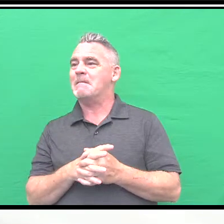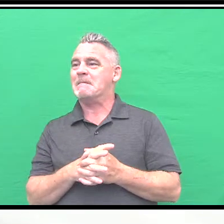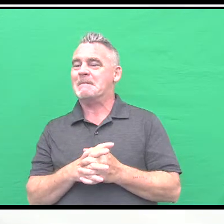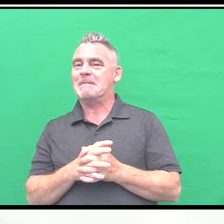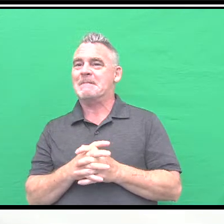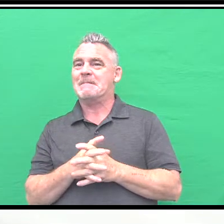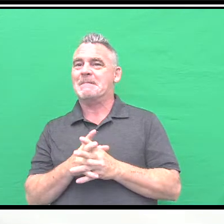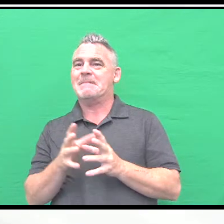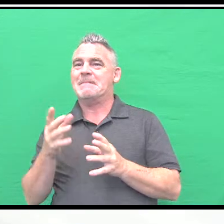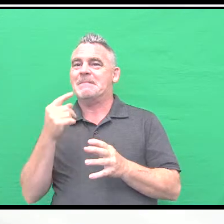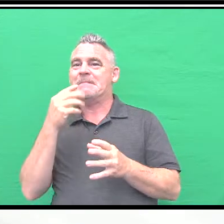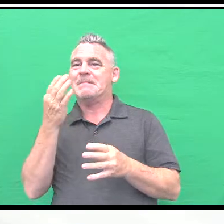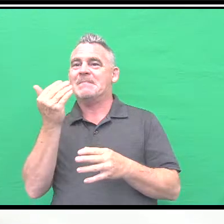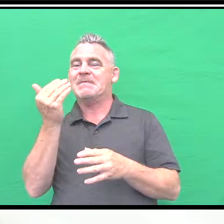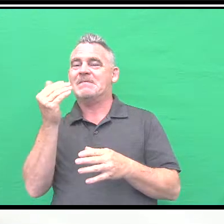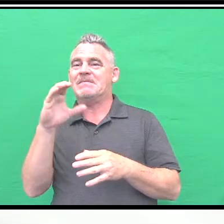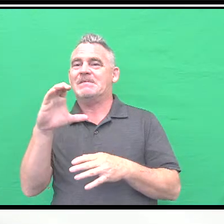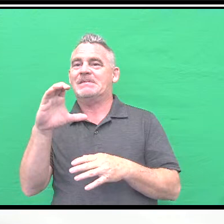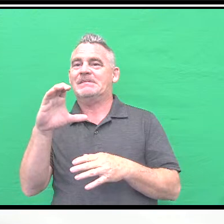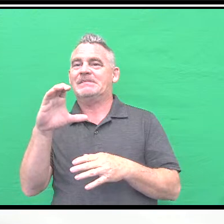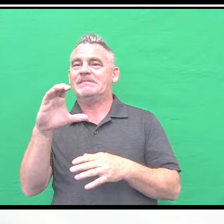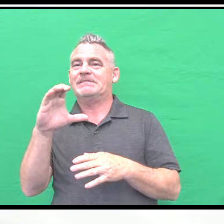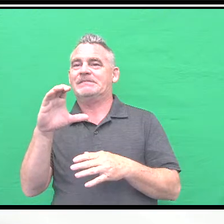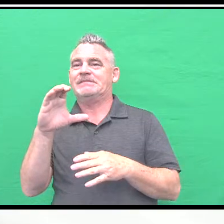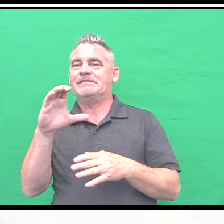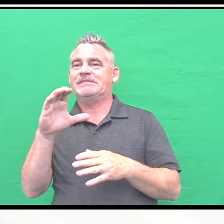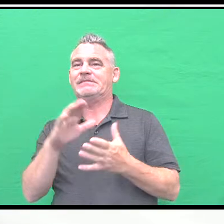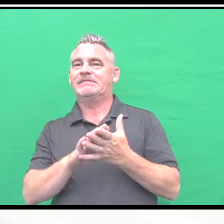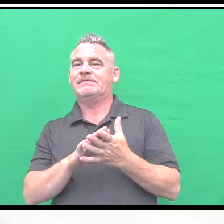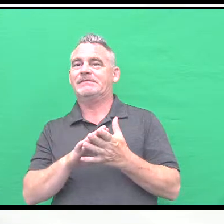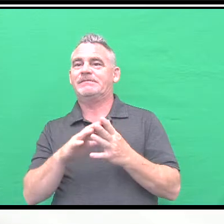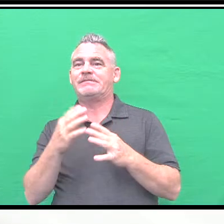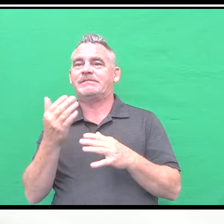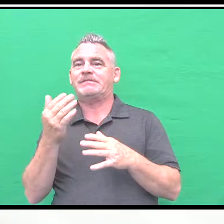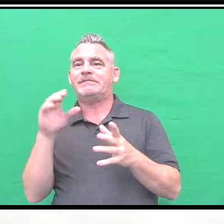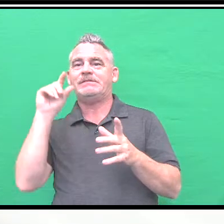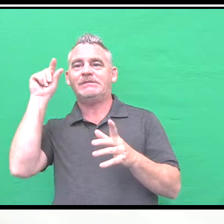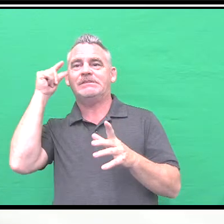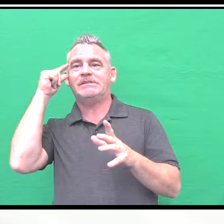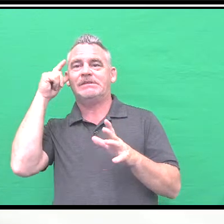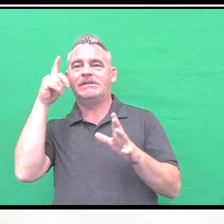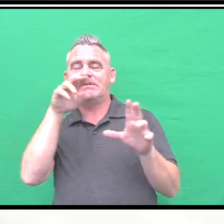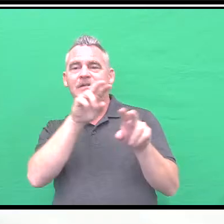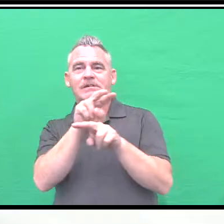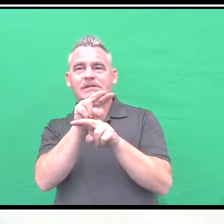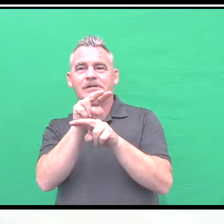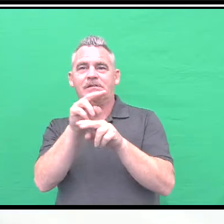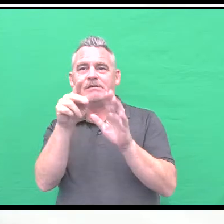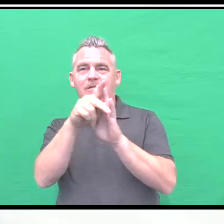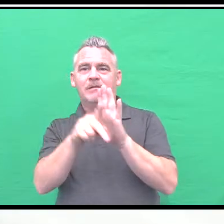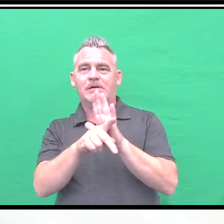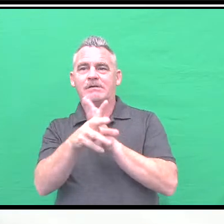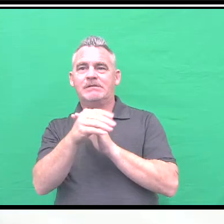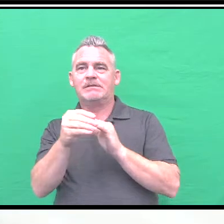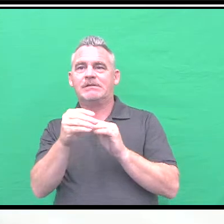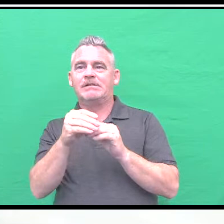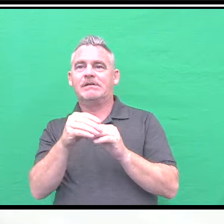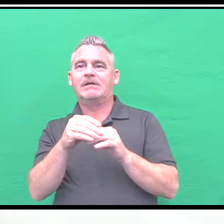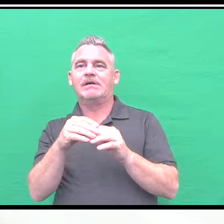15C, approval of monitoring report, governing policy, operational expectations, asset